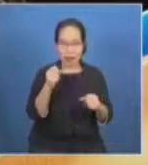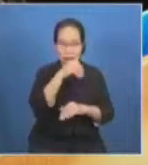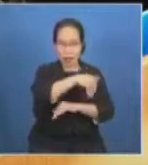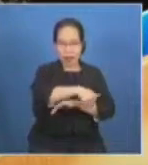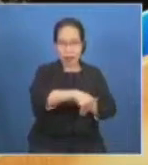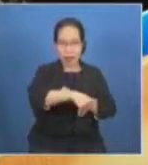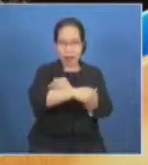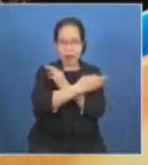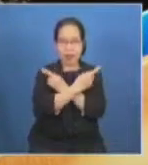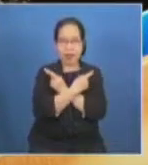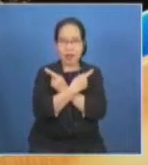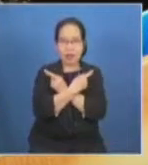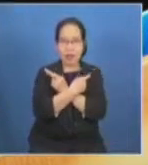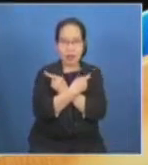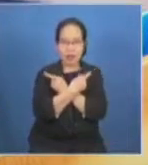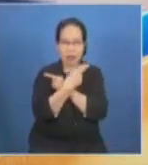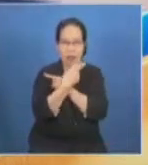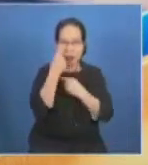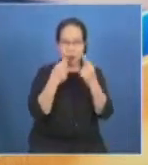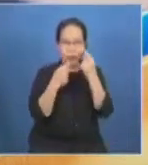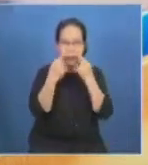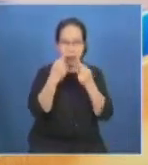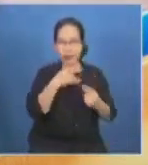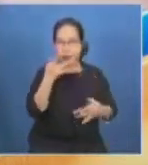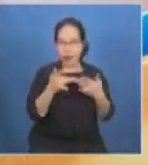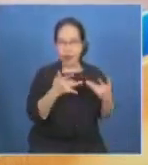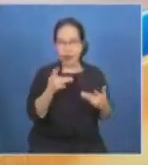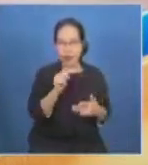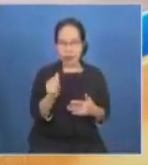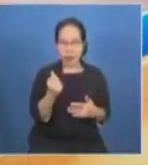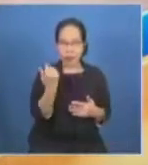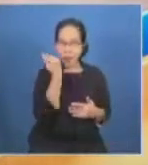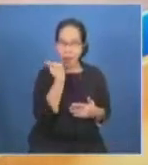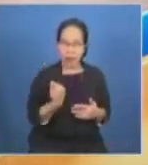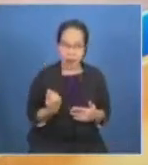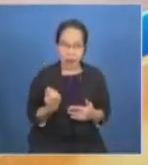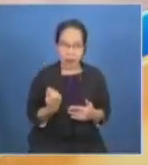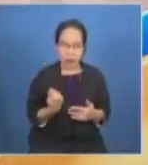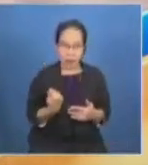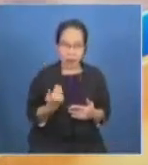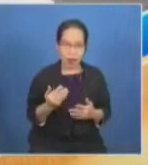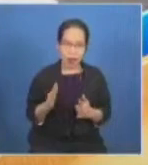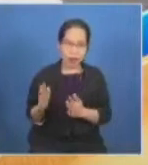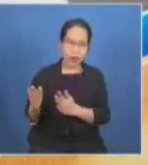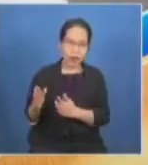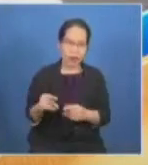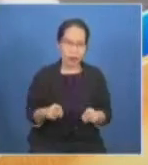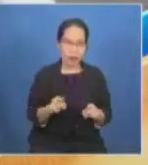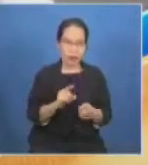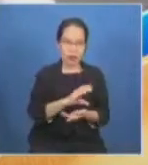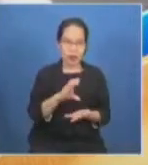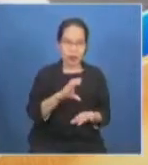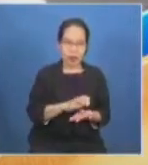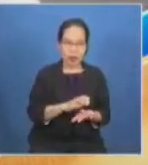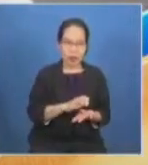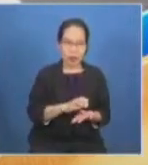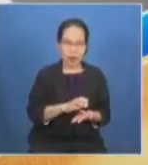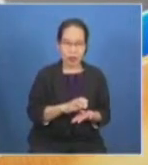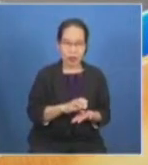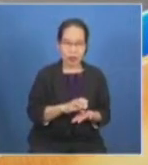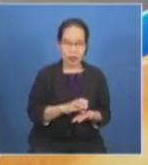resting, I could feel that something seemed to be missing. Now let's go to the Central District and watch